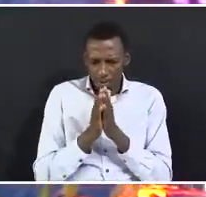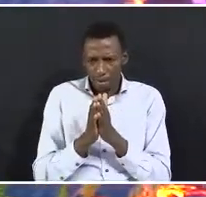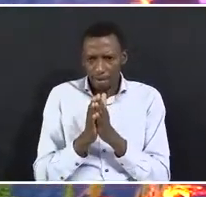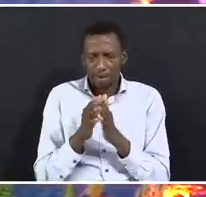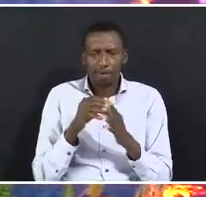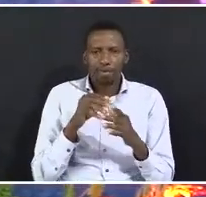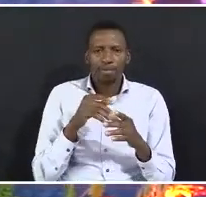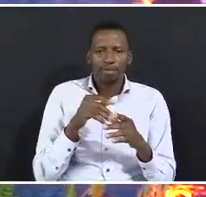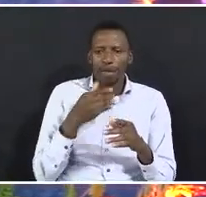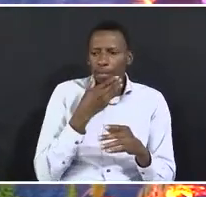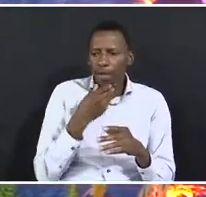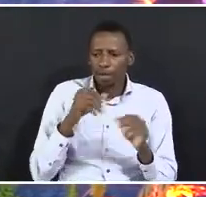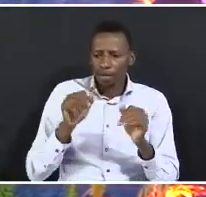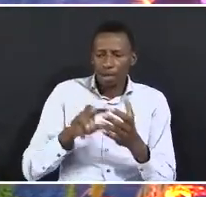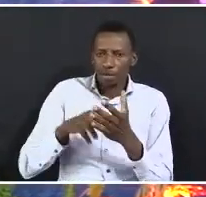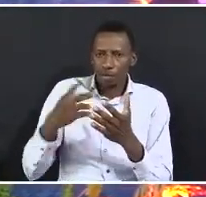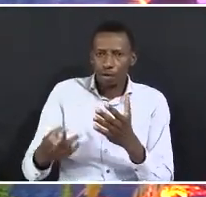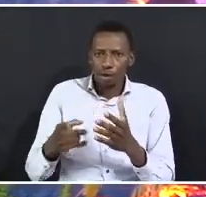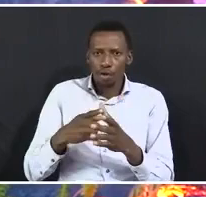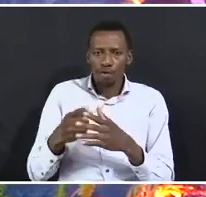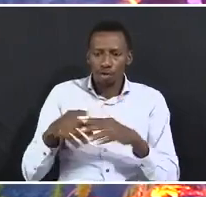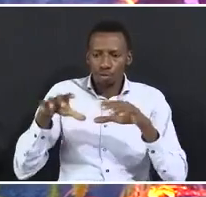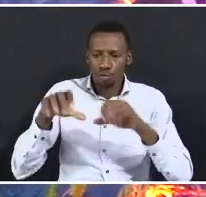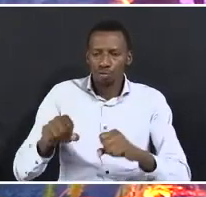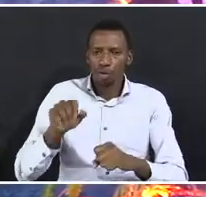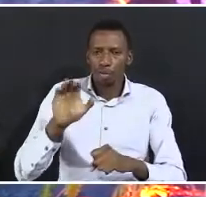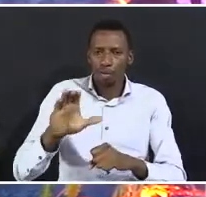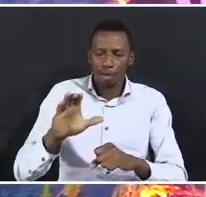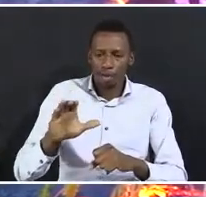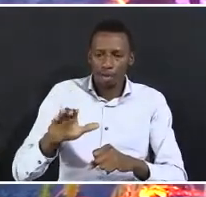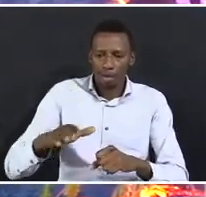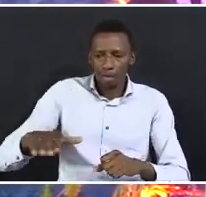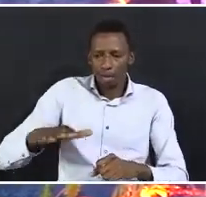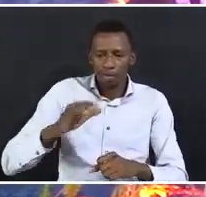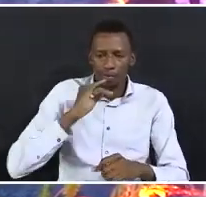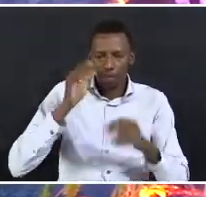can fall so that you occupy his position is demonic.